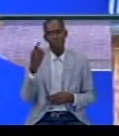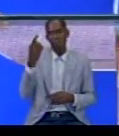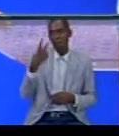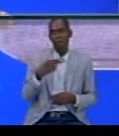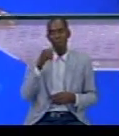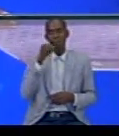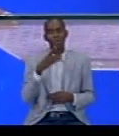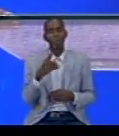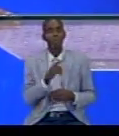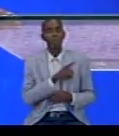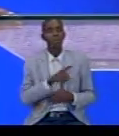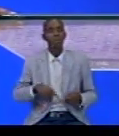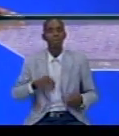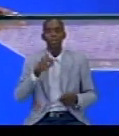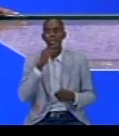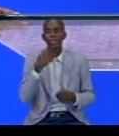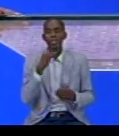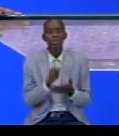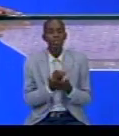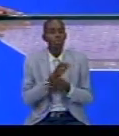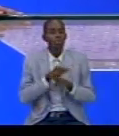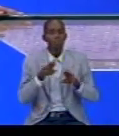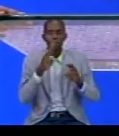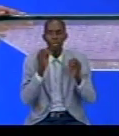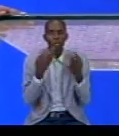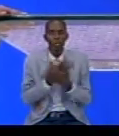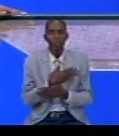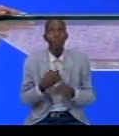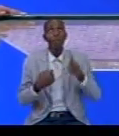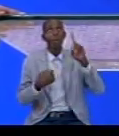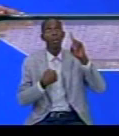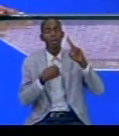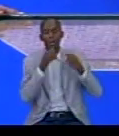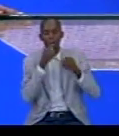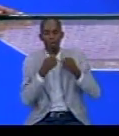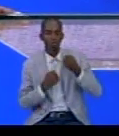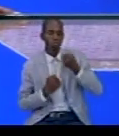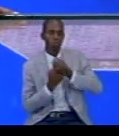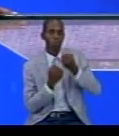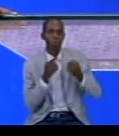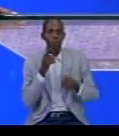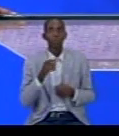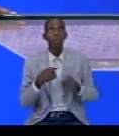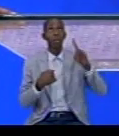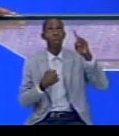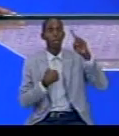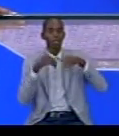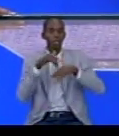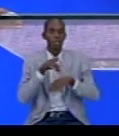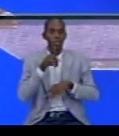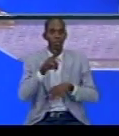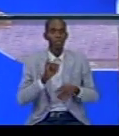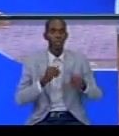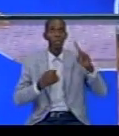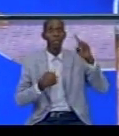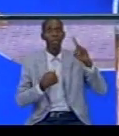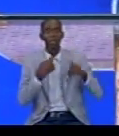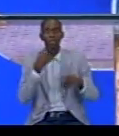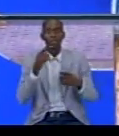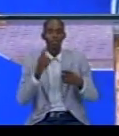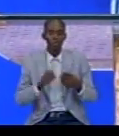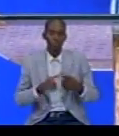not afraid, I'm backing you up. I sent you, and I told you to proclaim the word of